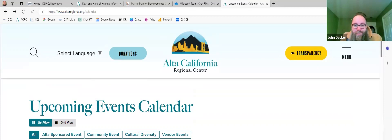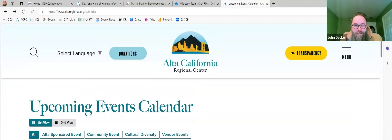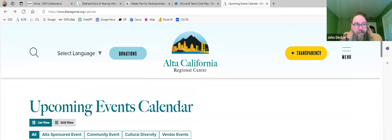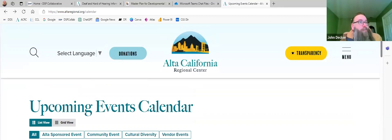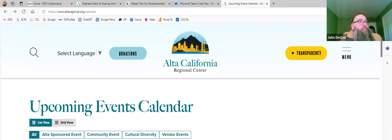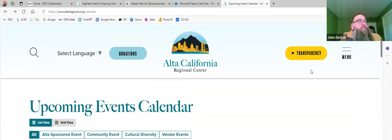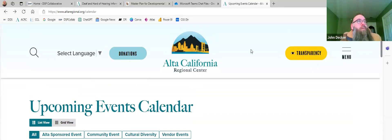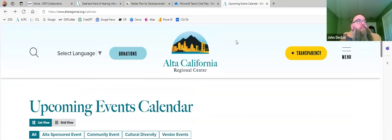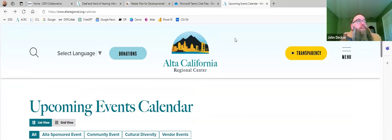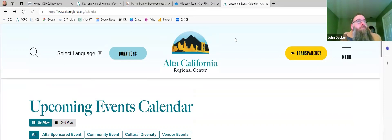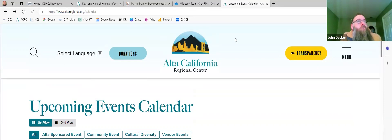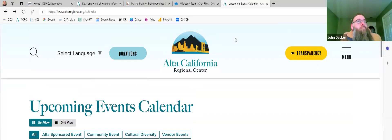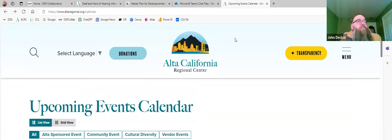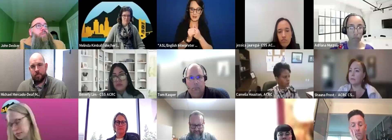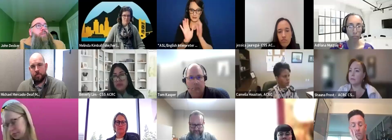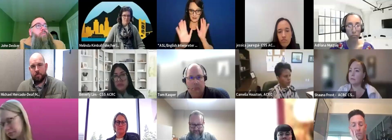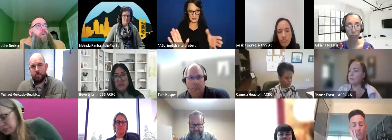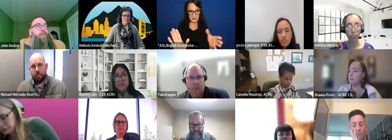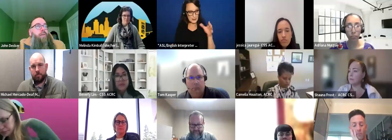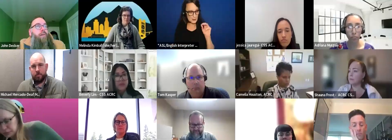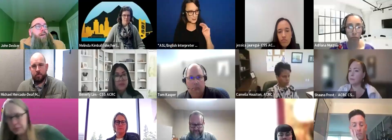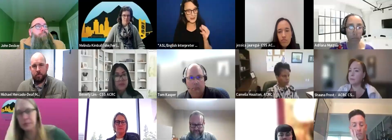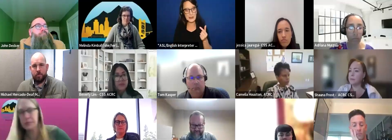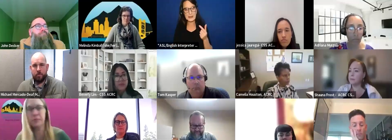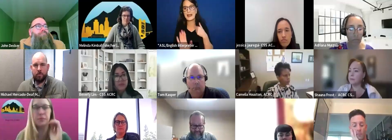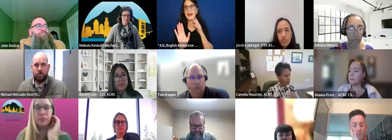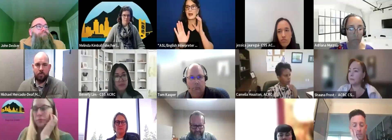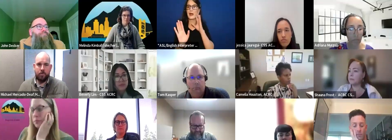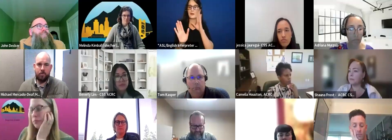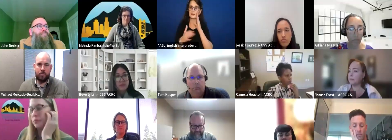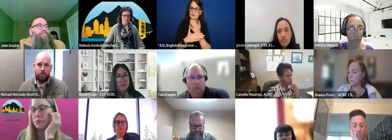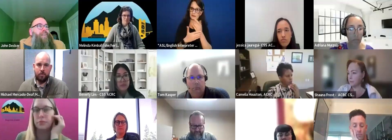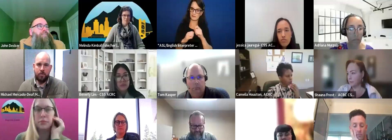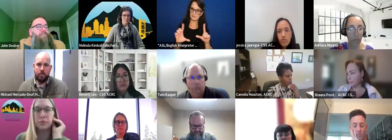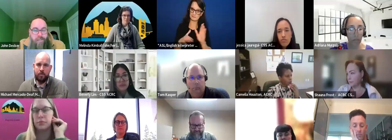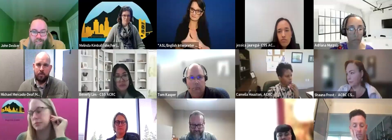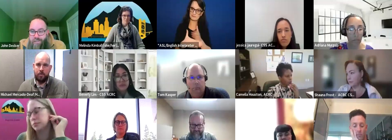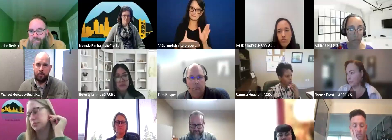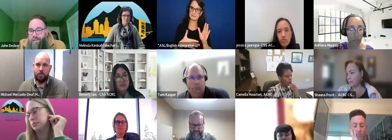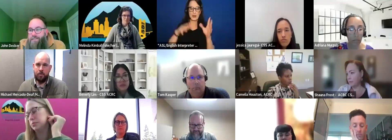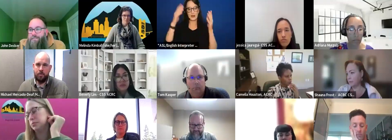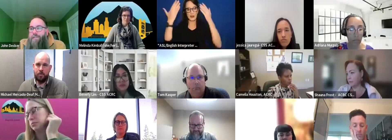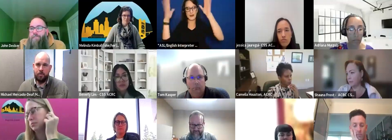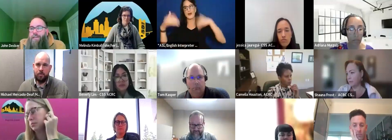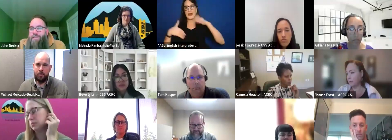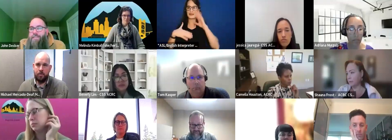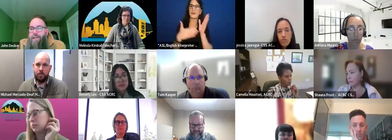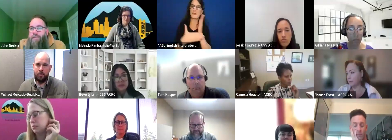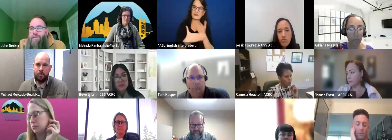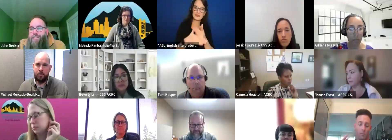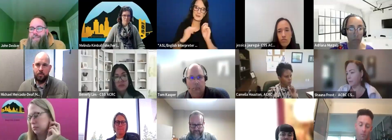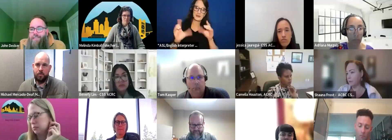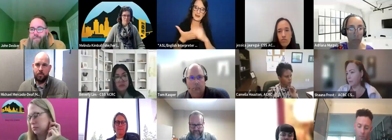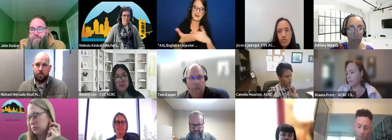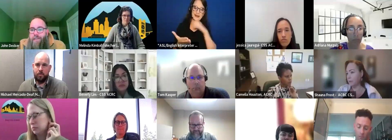my goodness. I'm just going to stop sharing my screen real quickly. No, I don't know. I'm going to share my screen, I guess. I'm going to go back to